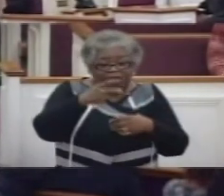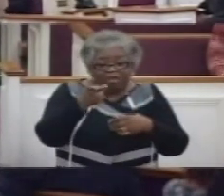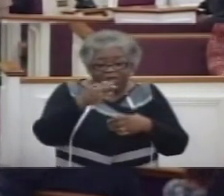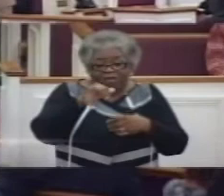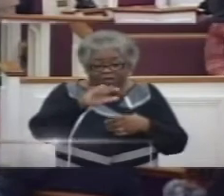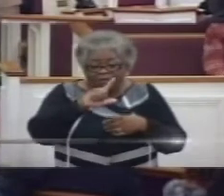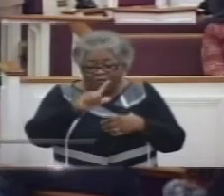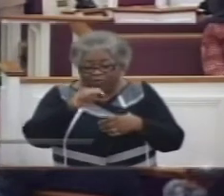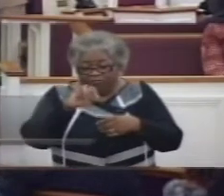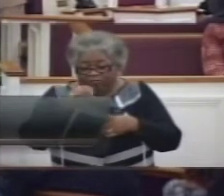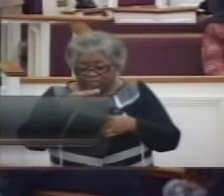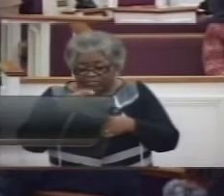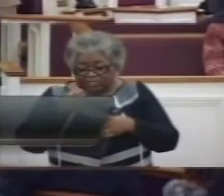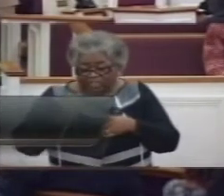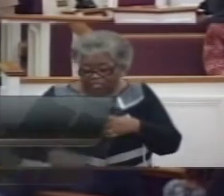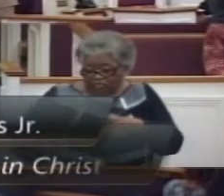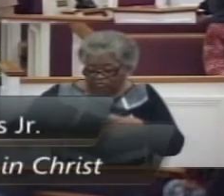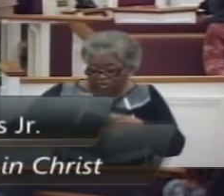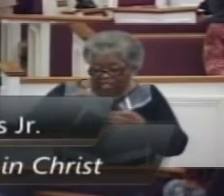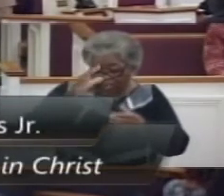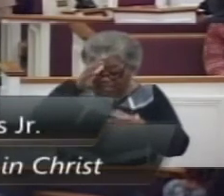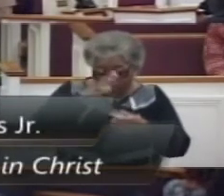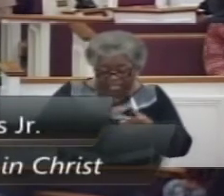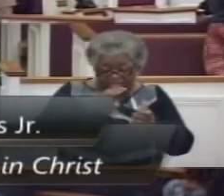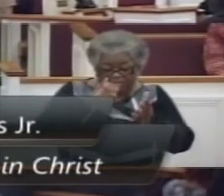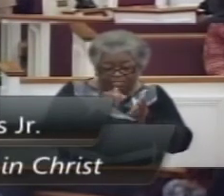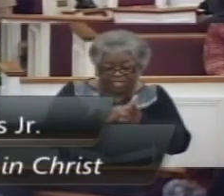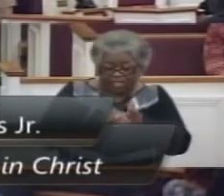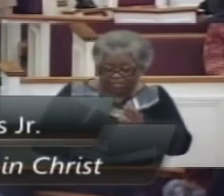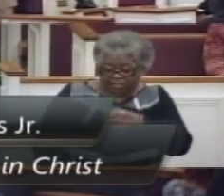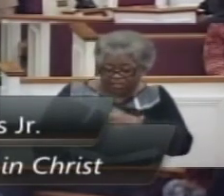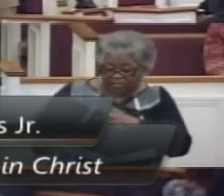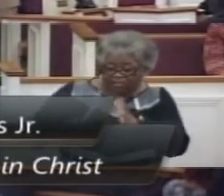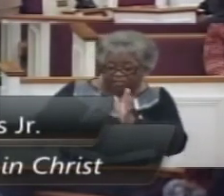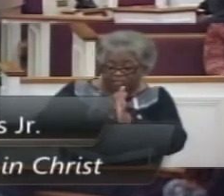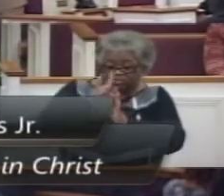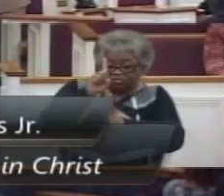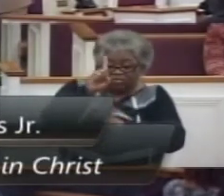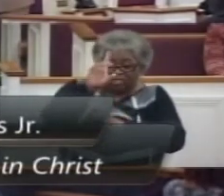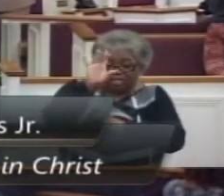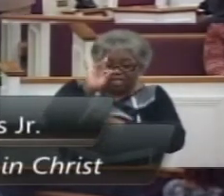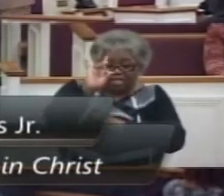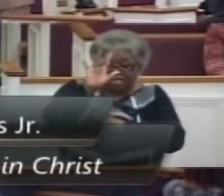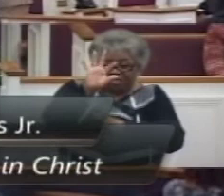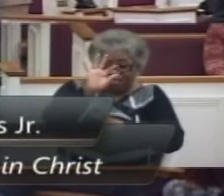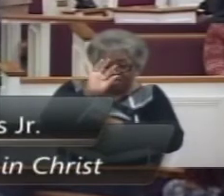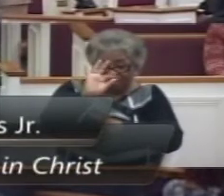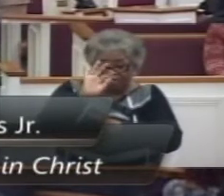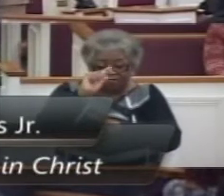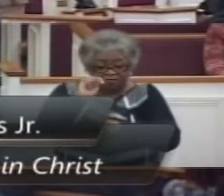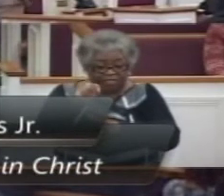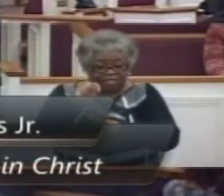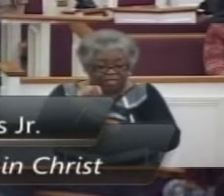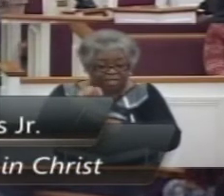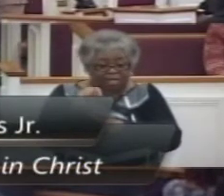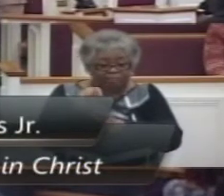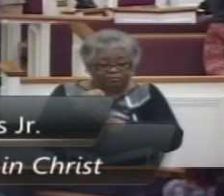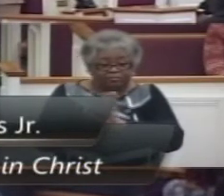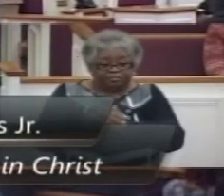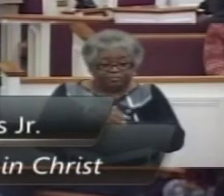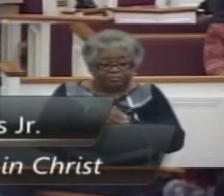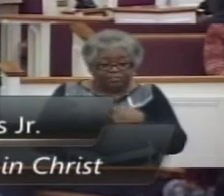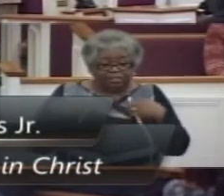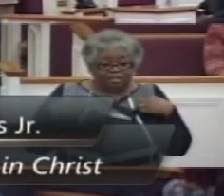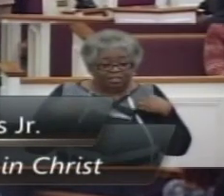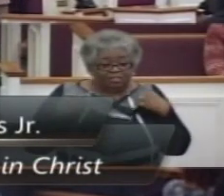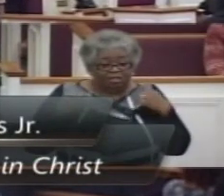giant. A man that history says stood 8 feet tall. The armor that the man wore